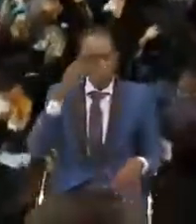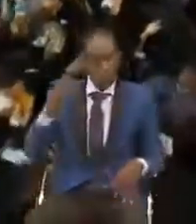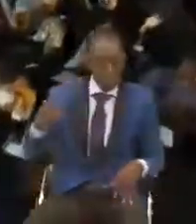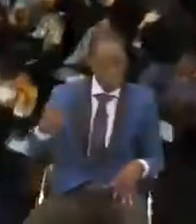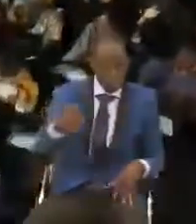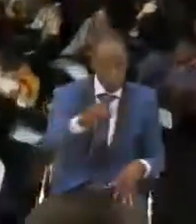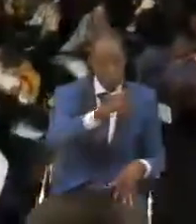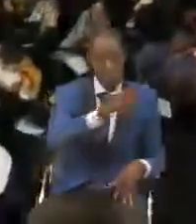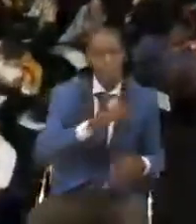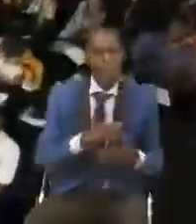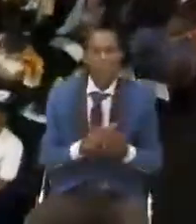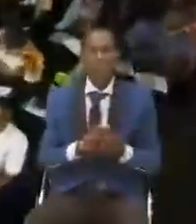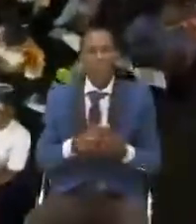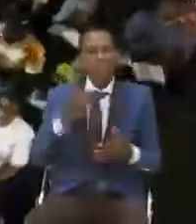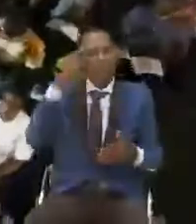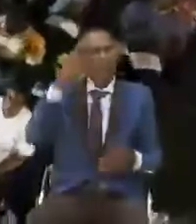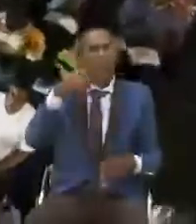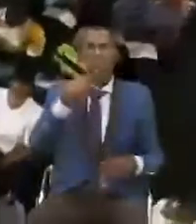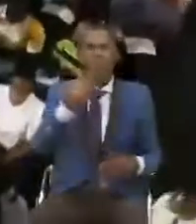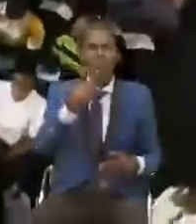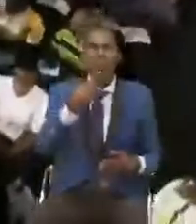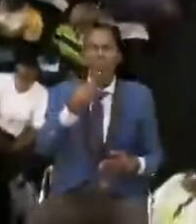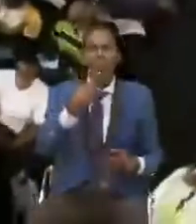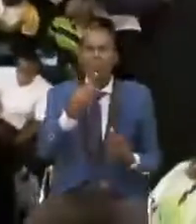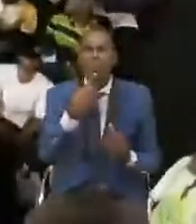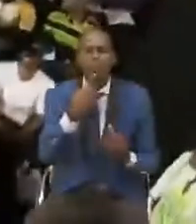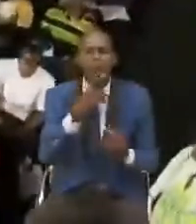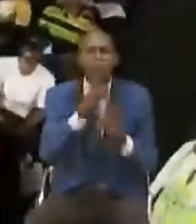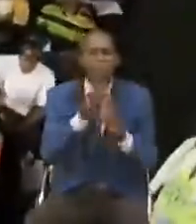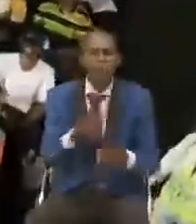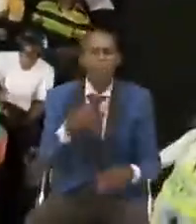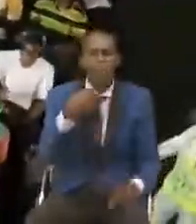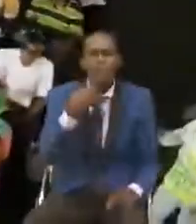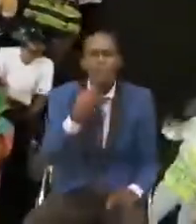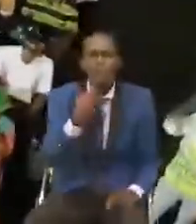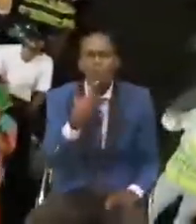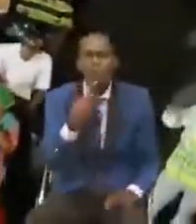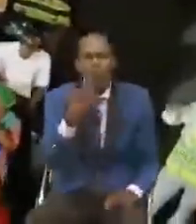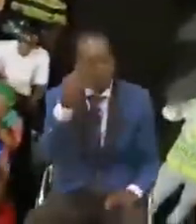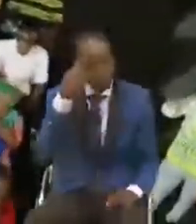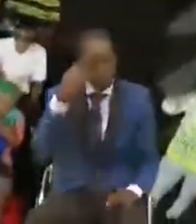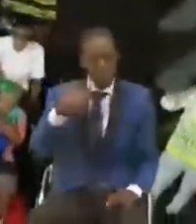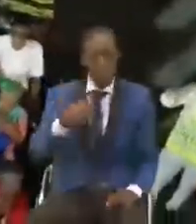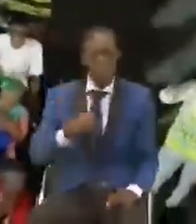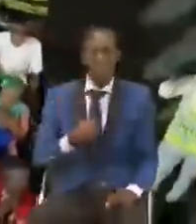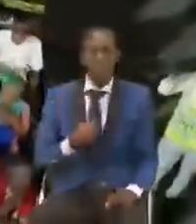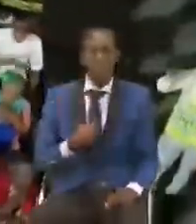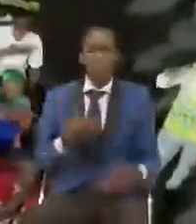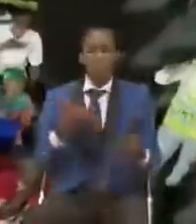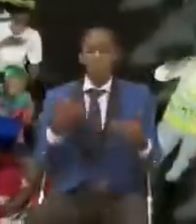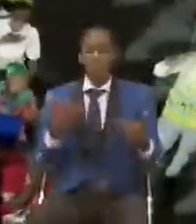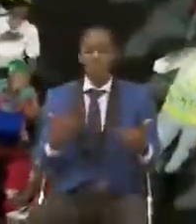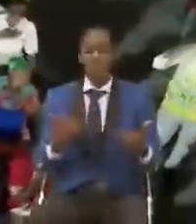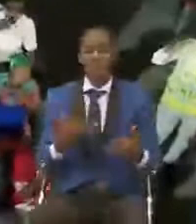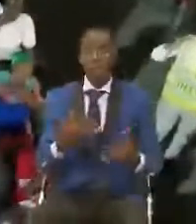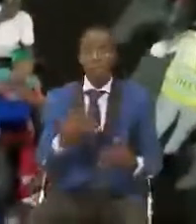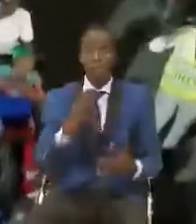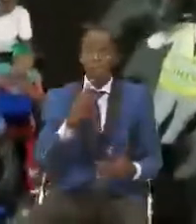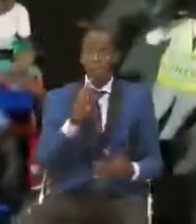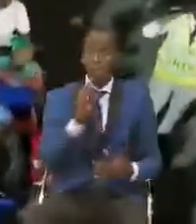Showers of blessing for you. For who? For